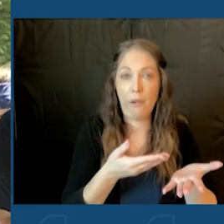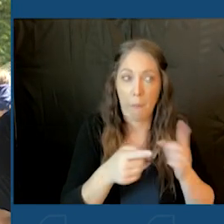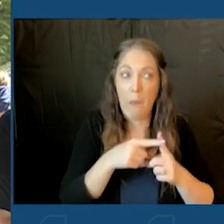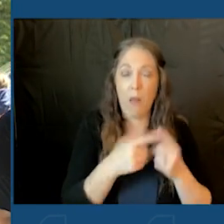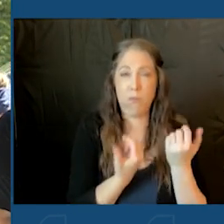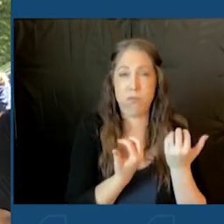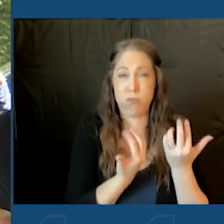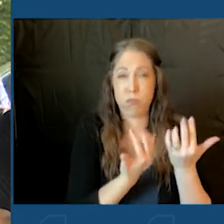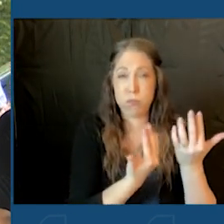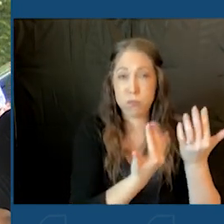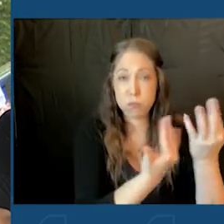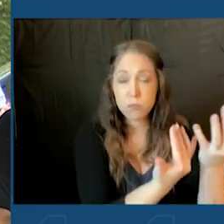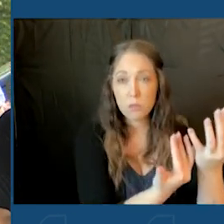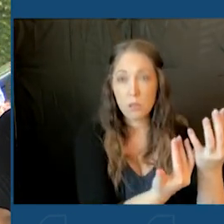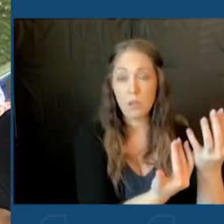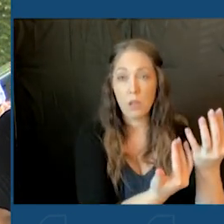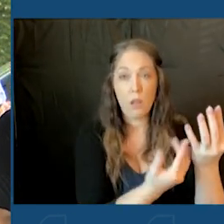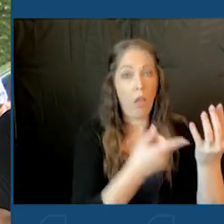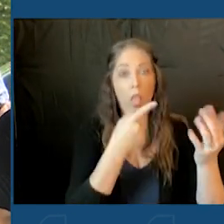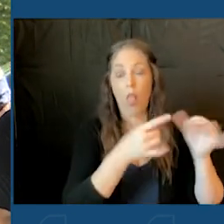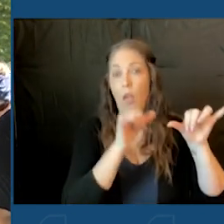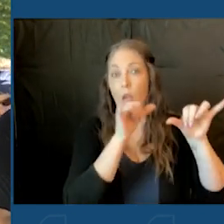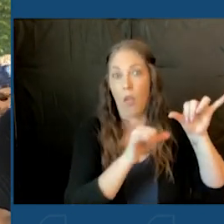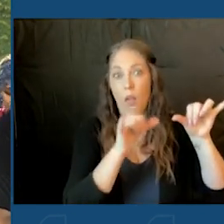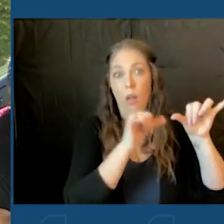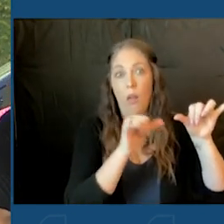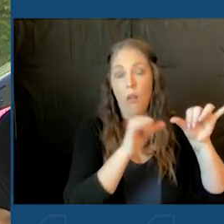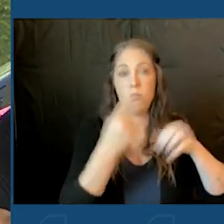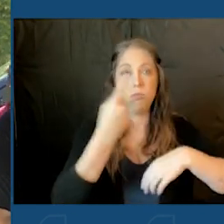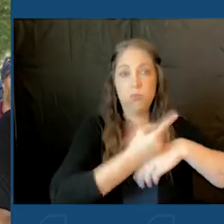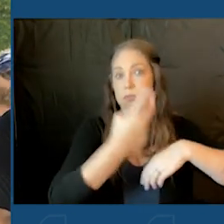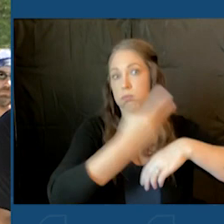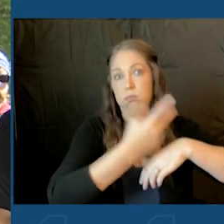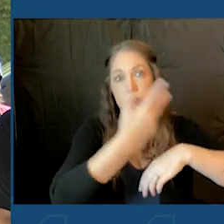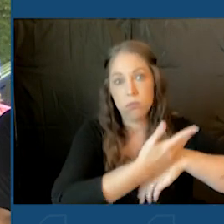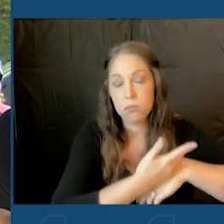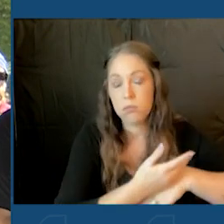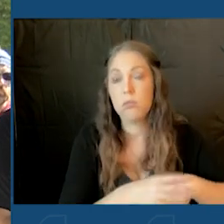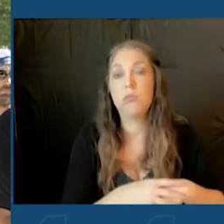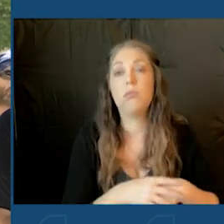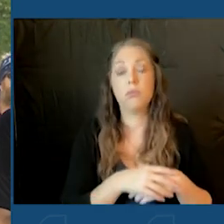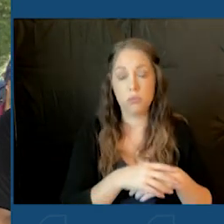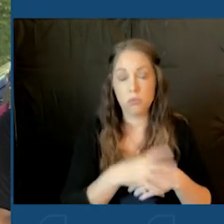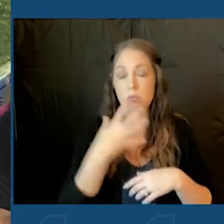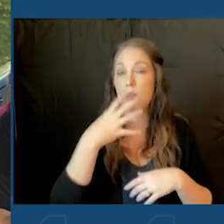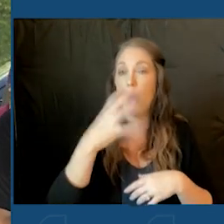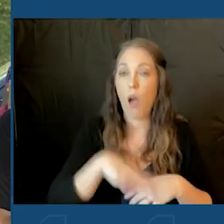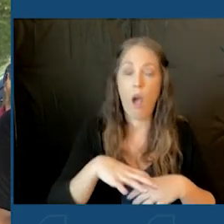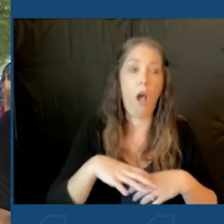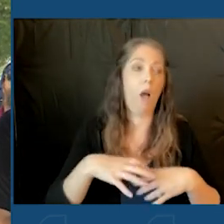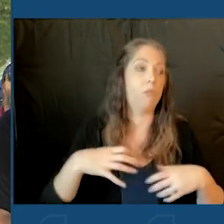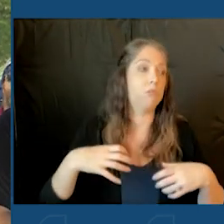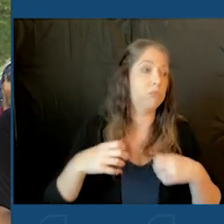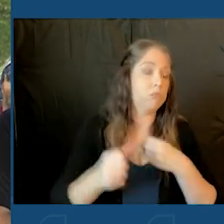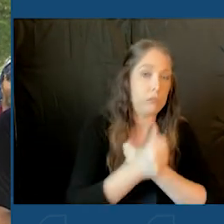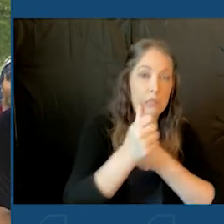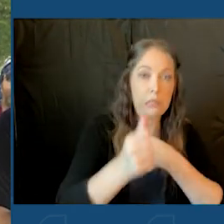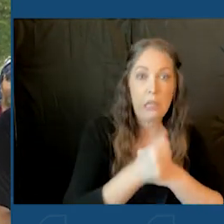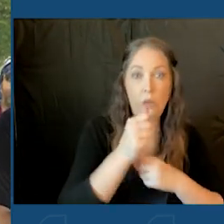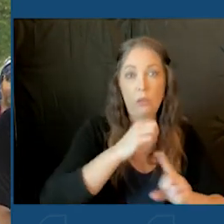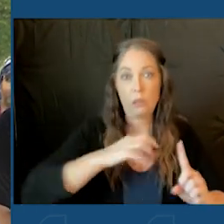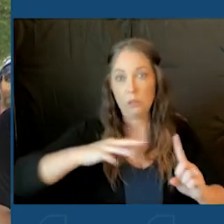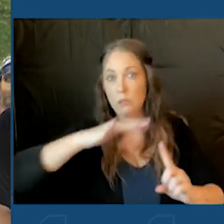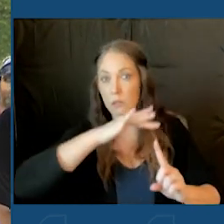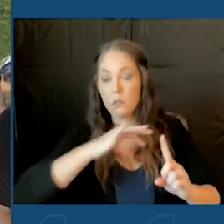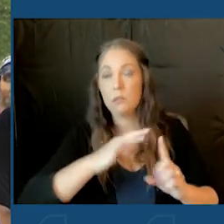and that have been at this now for multiple days in extremely hot and extremely dangerous conditions. So